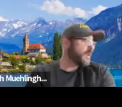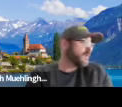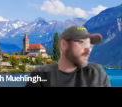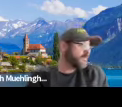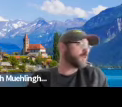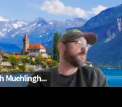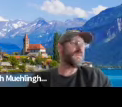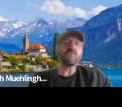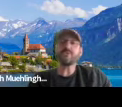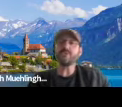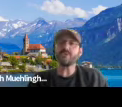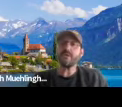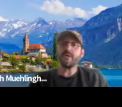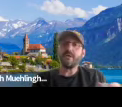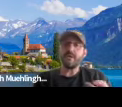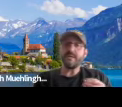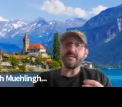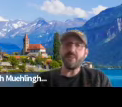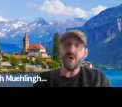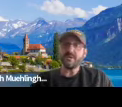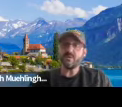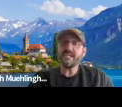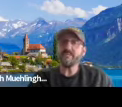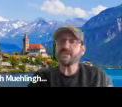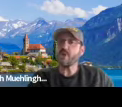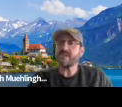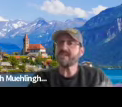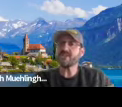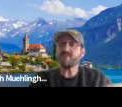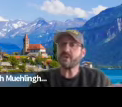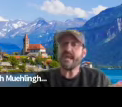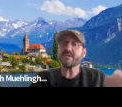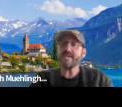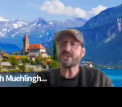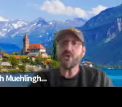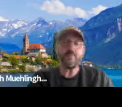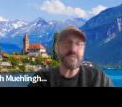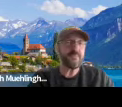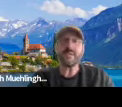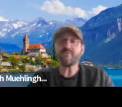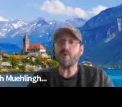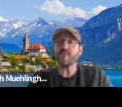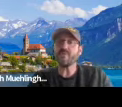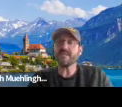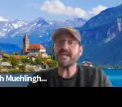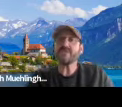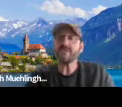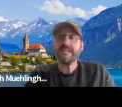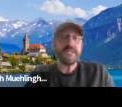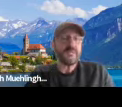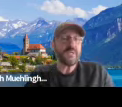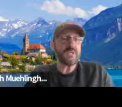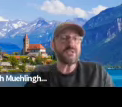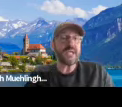do multiple functions in the body. So we need to make sure. That's where Gatorade started being in Florida with the